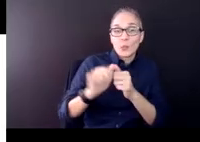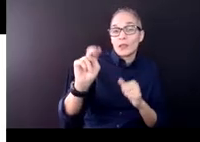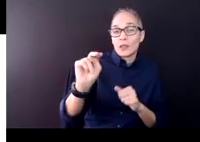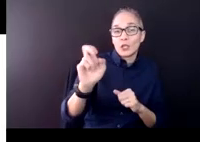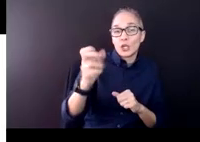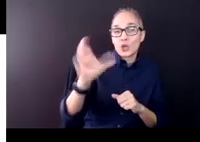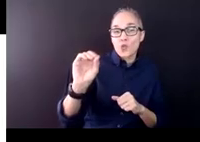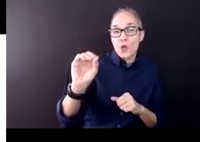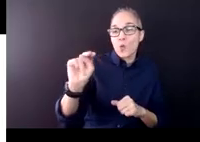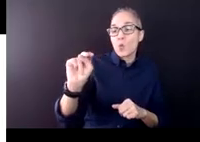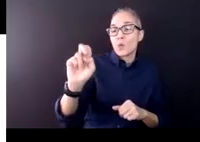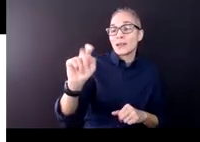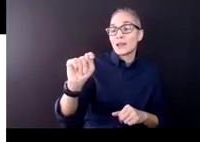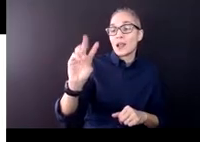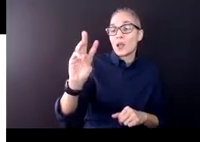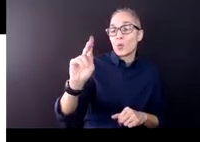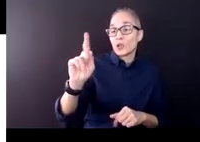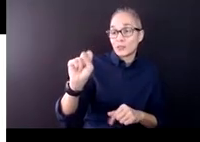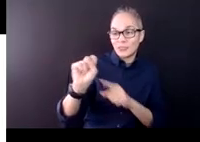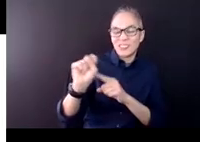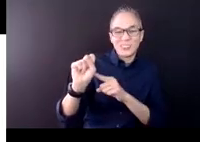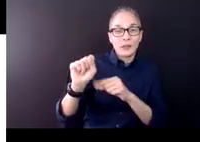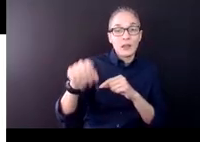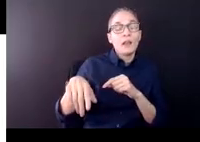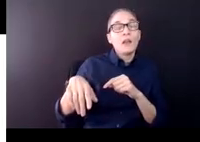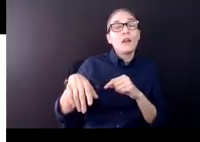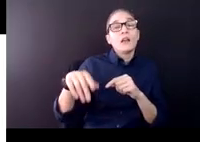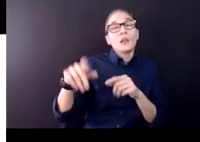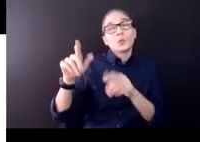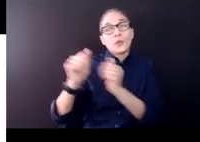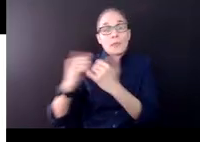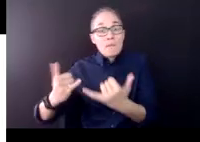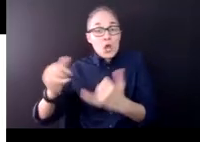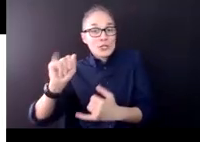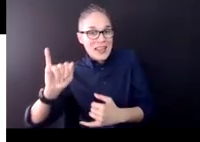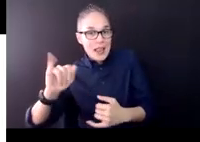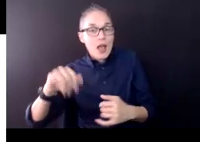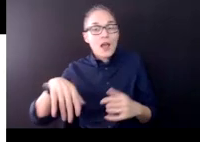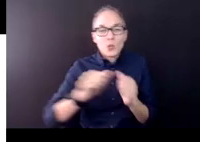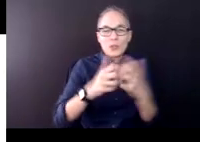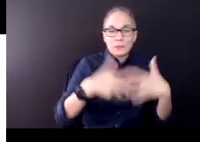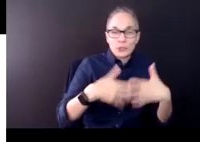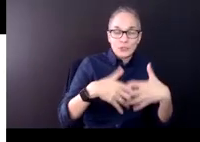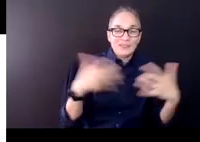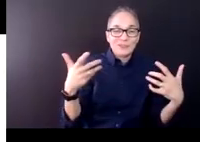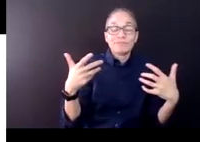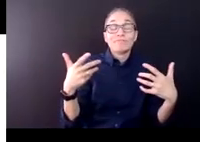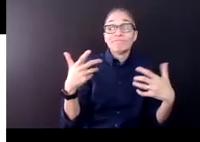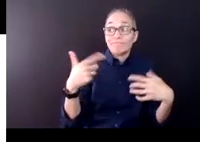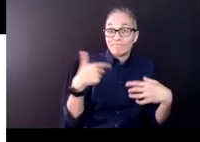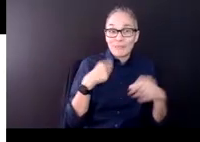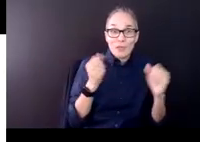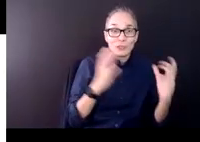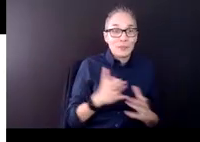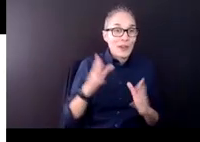which enabled machine learning and modern AI as we know it today. And as I was preparing for